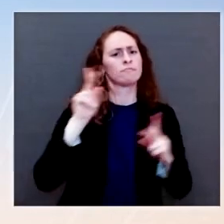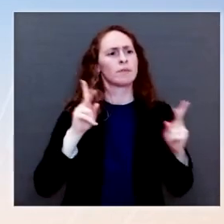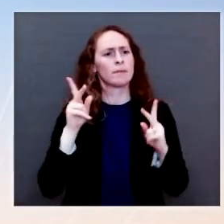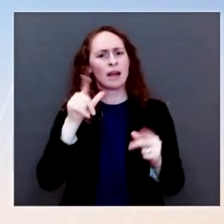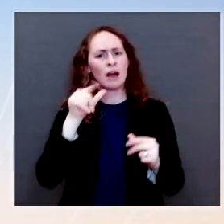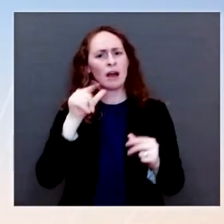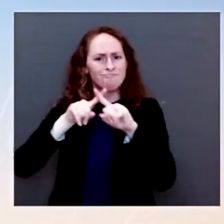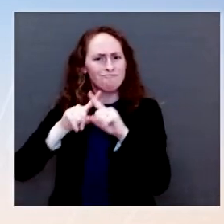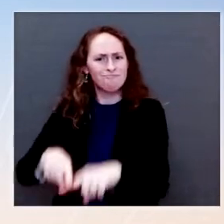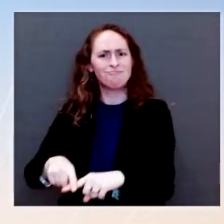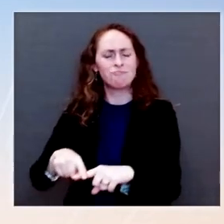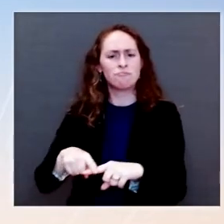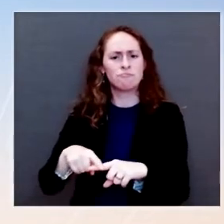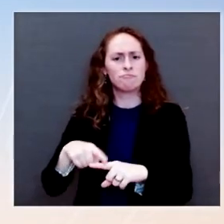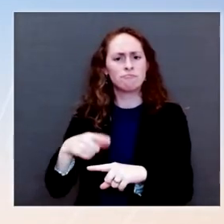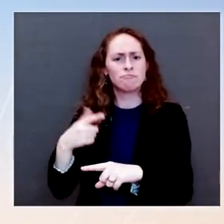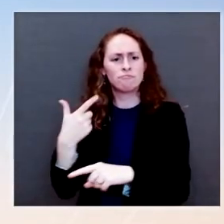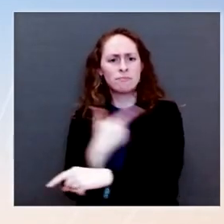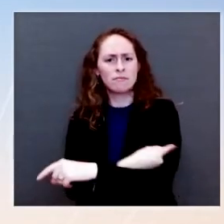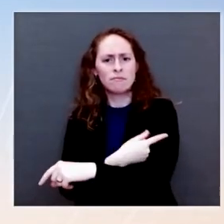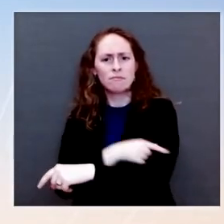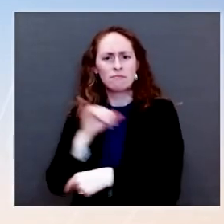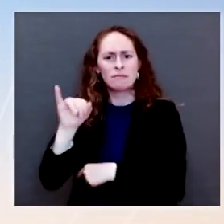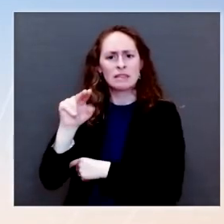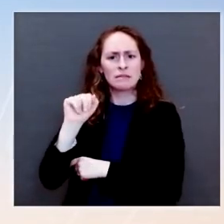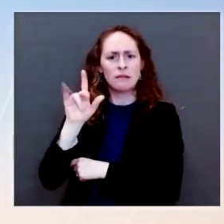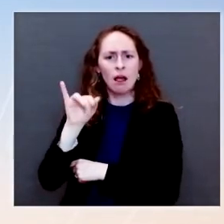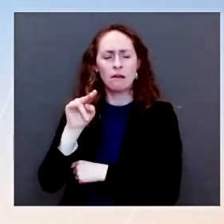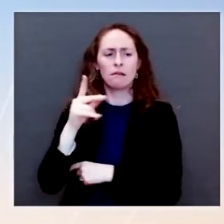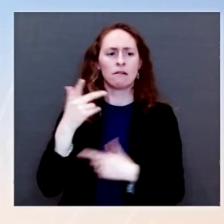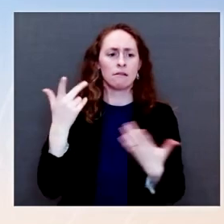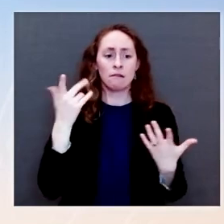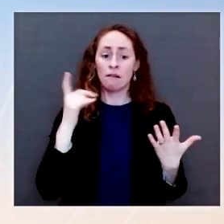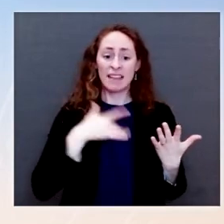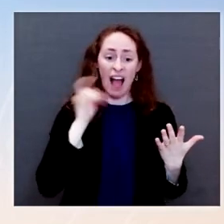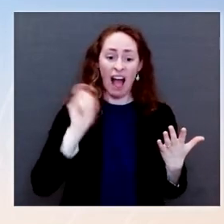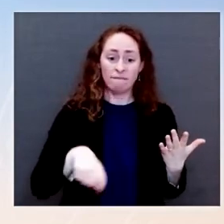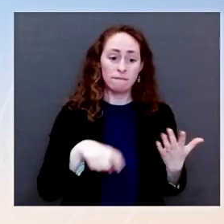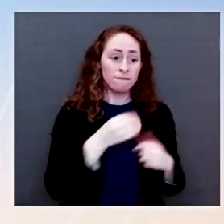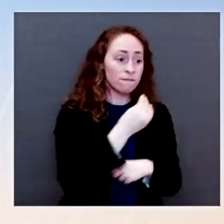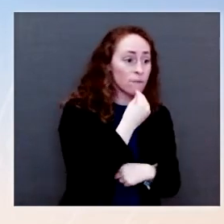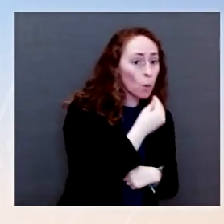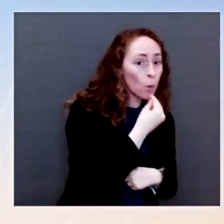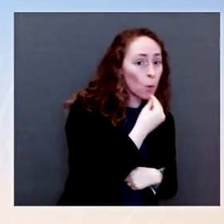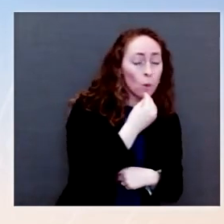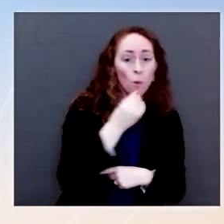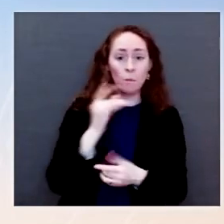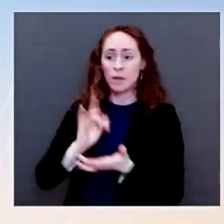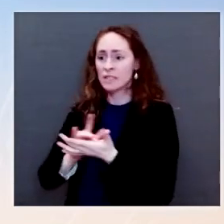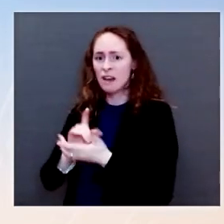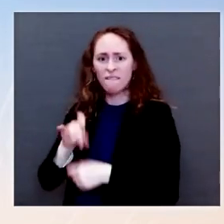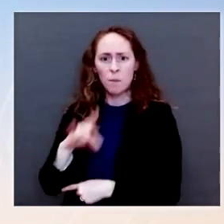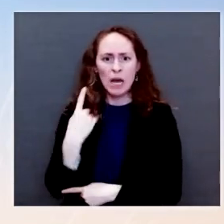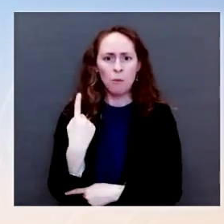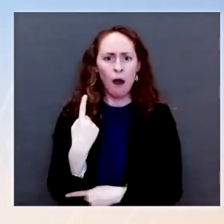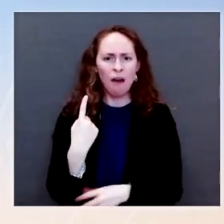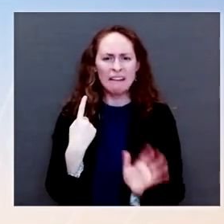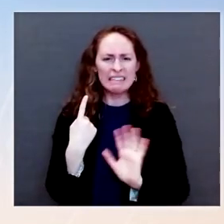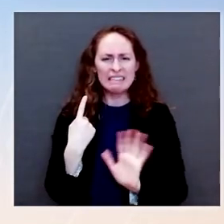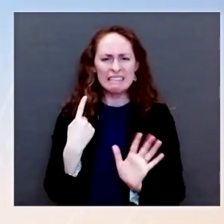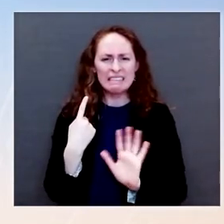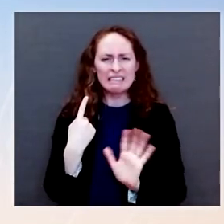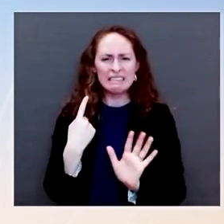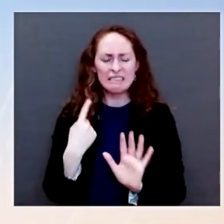insulin with other people, as some of the stories he'll outline today will tell you. But in terms of what individual senators will do or where they